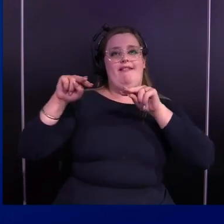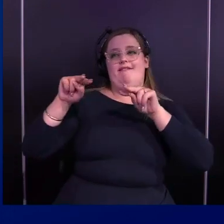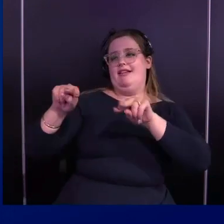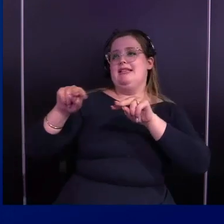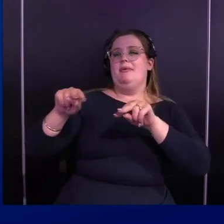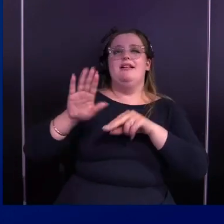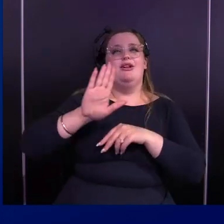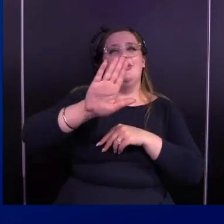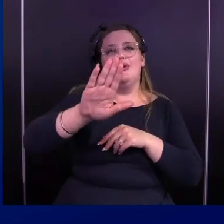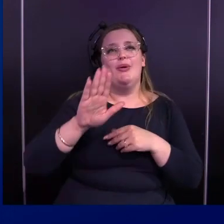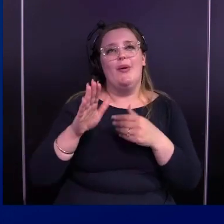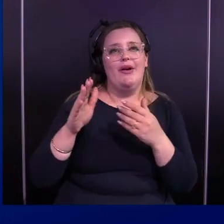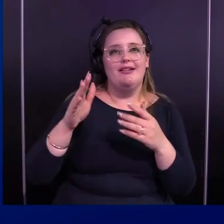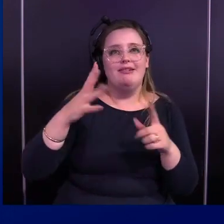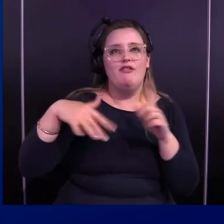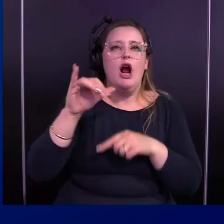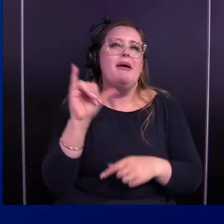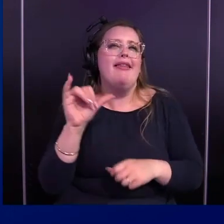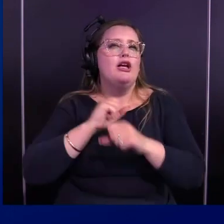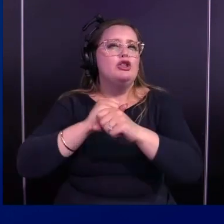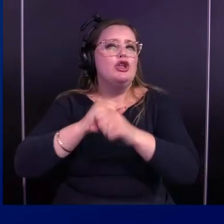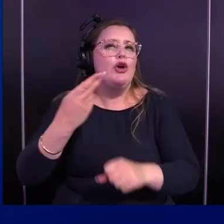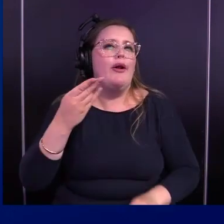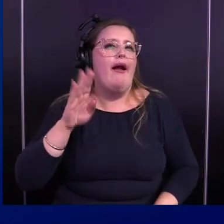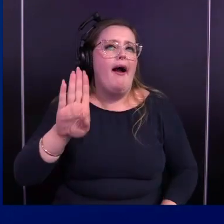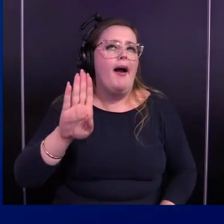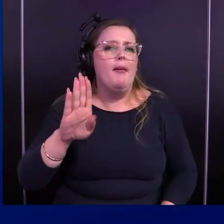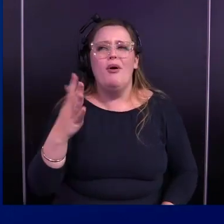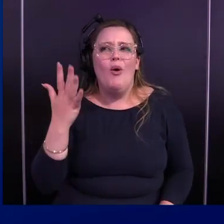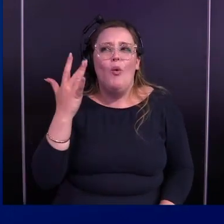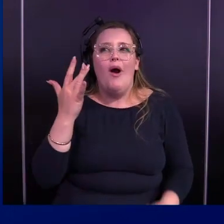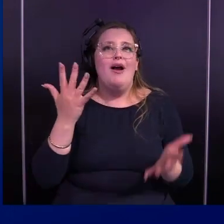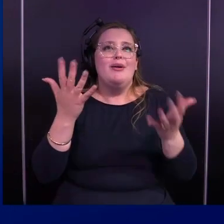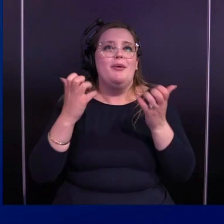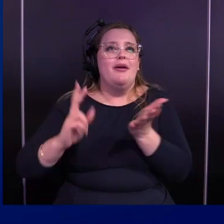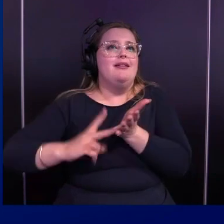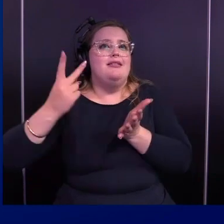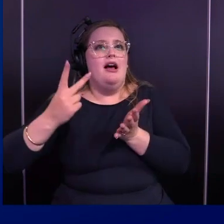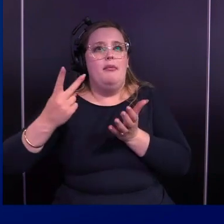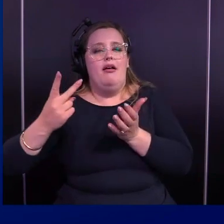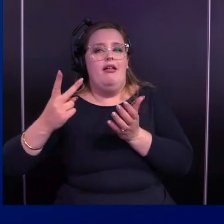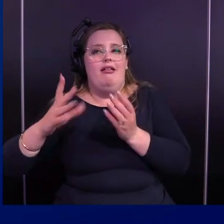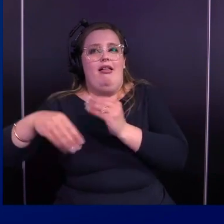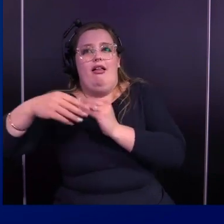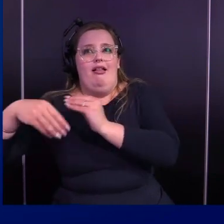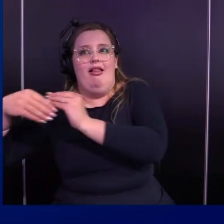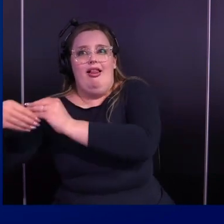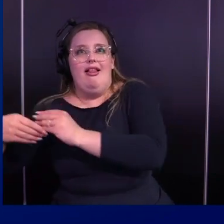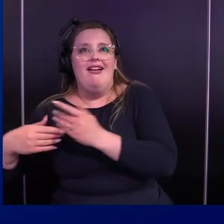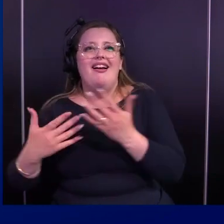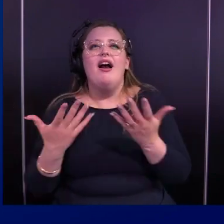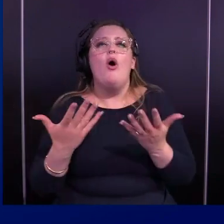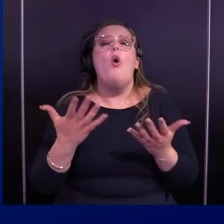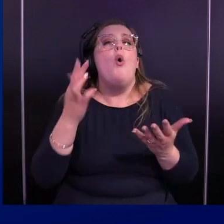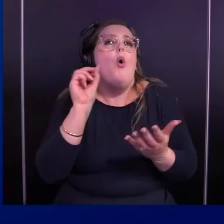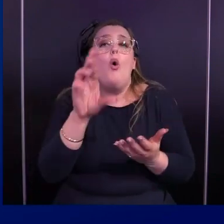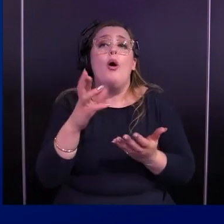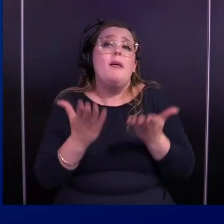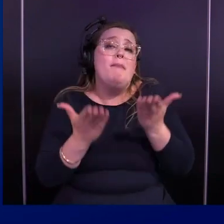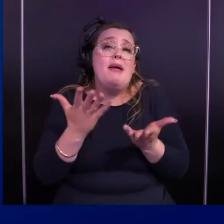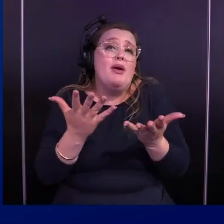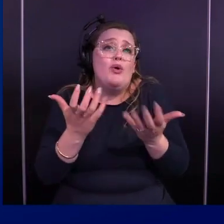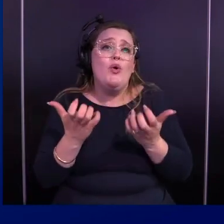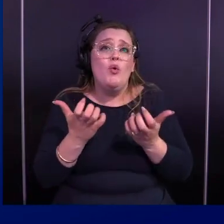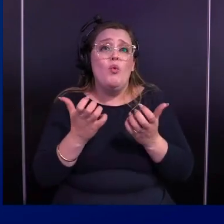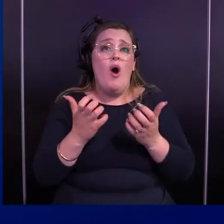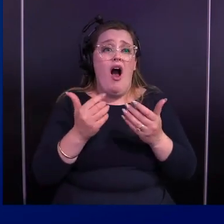using Security Hub. So why would you want to double up on functionality there? Or you just may want to piecemeal it to make it really,